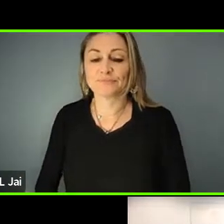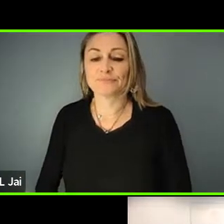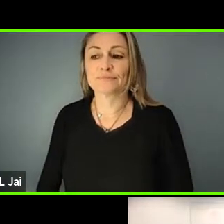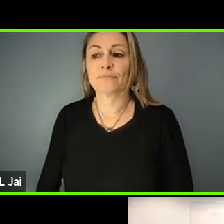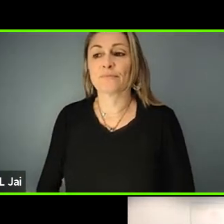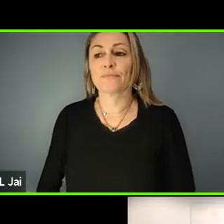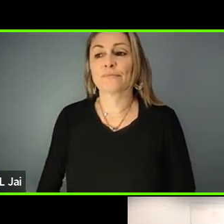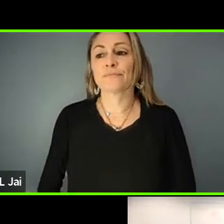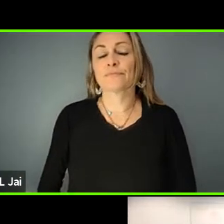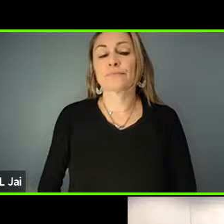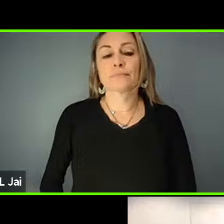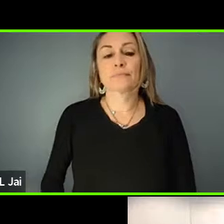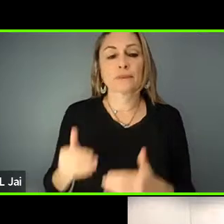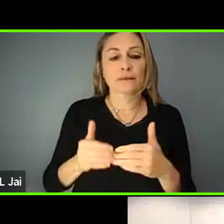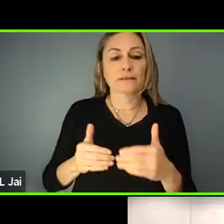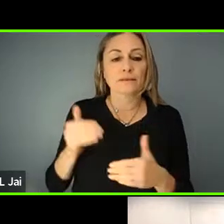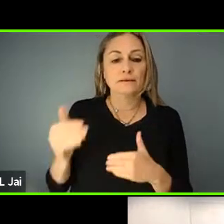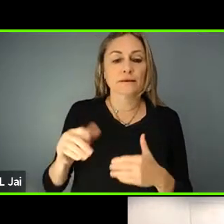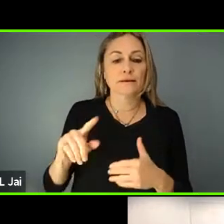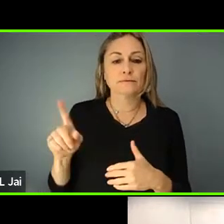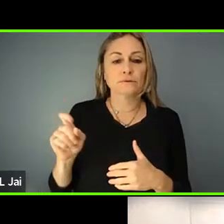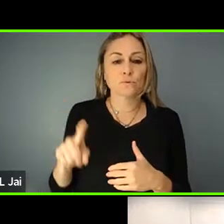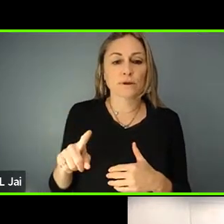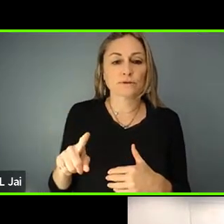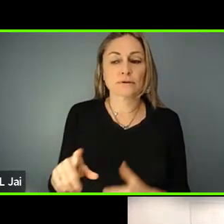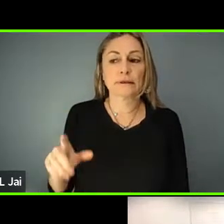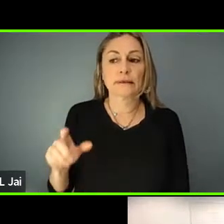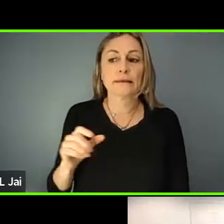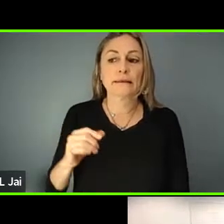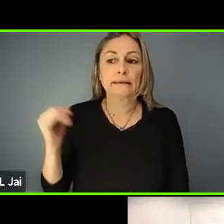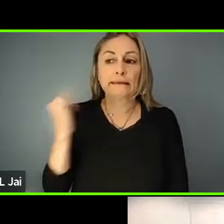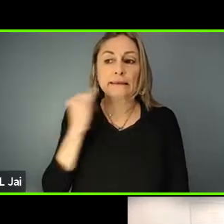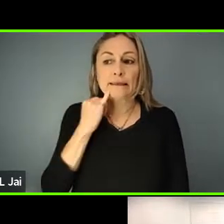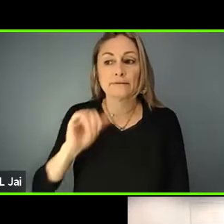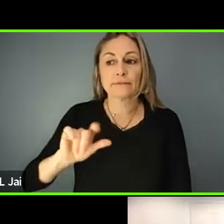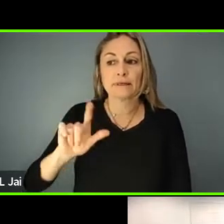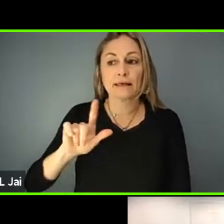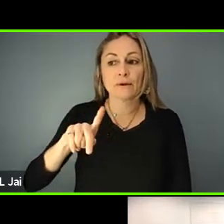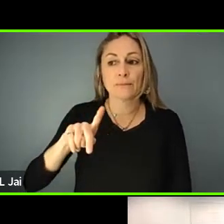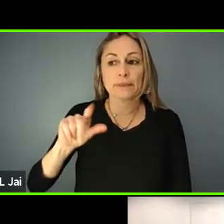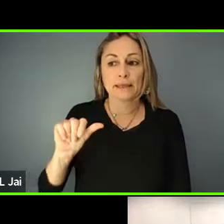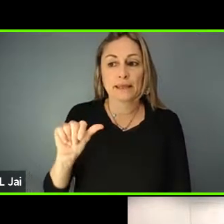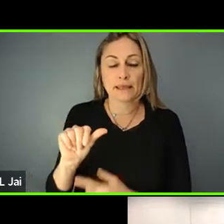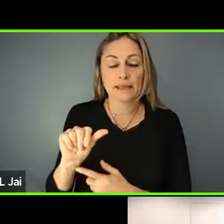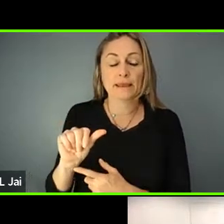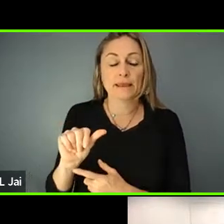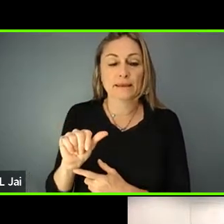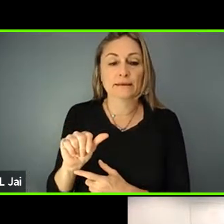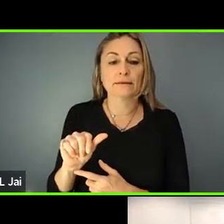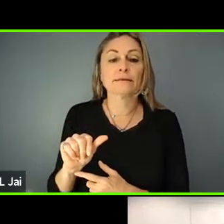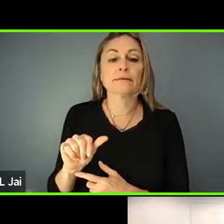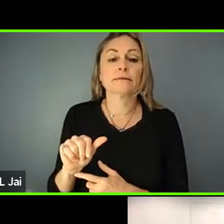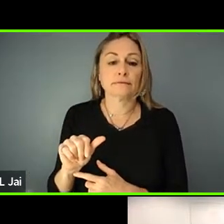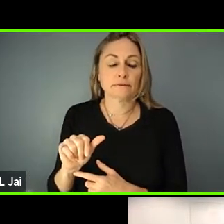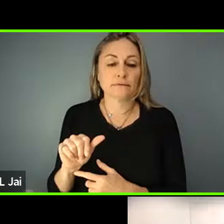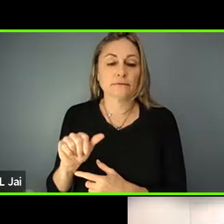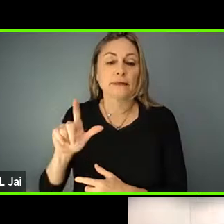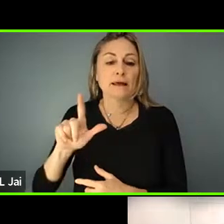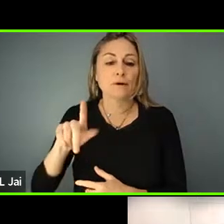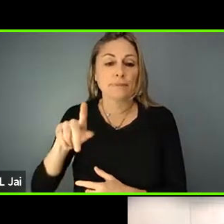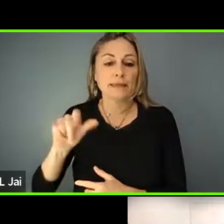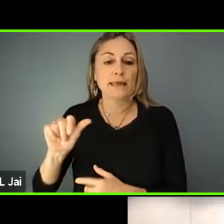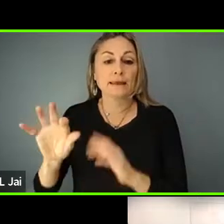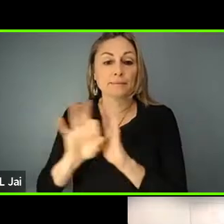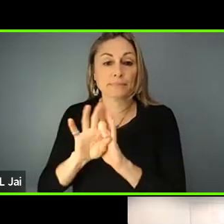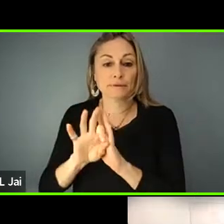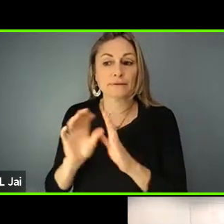go to the next question. If the LPA, if the locally preferred alternative chosen is a